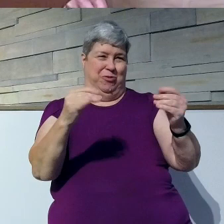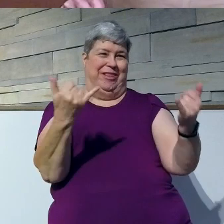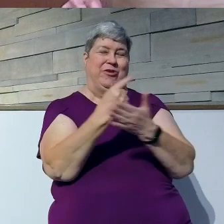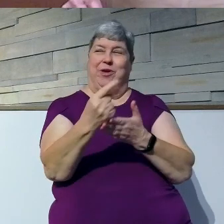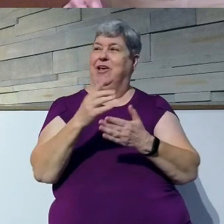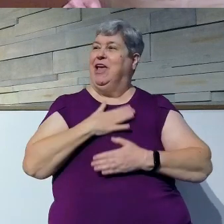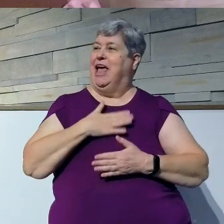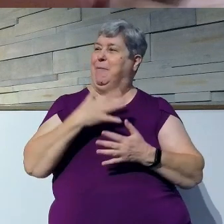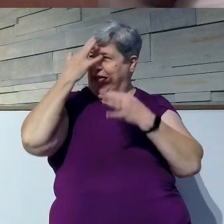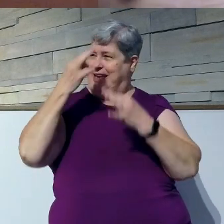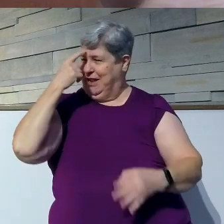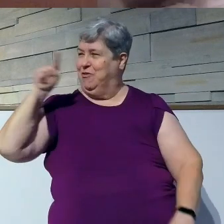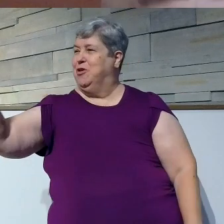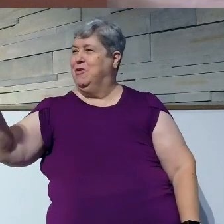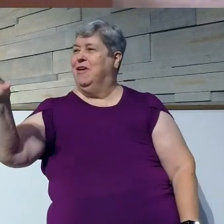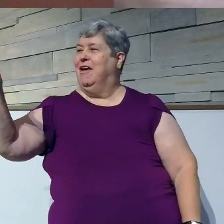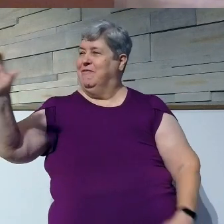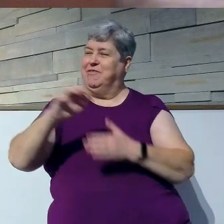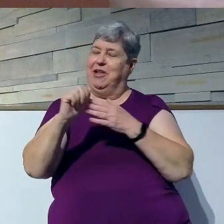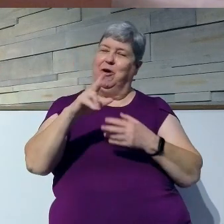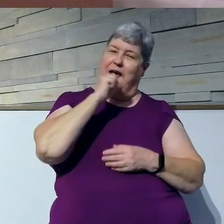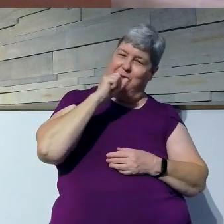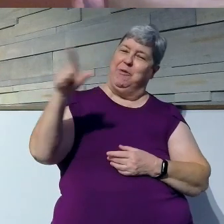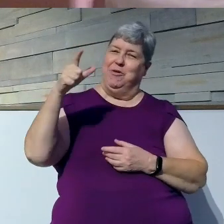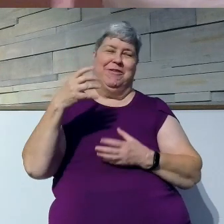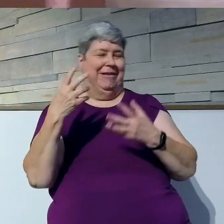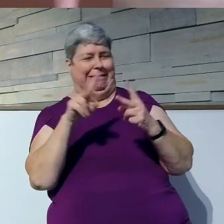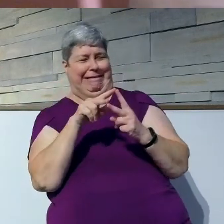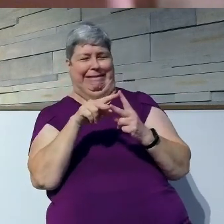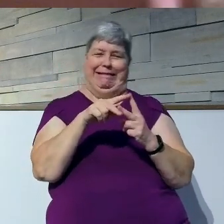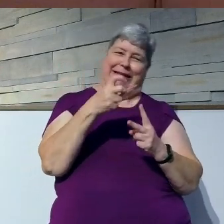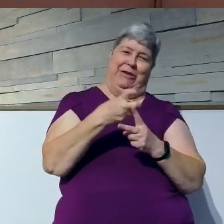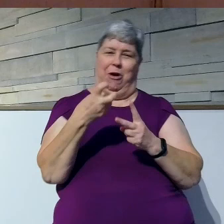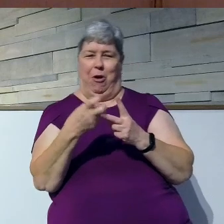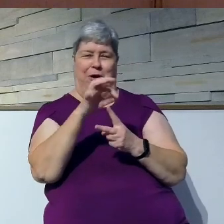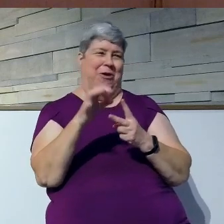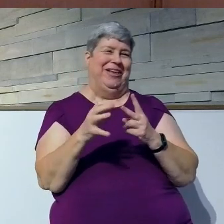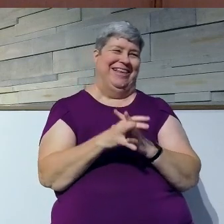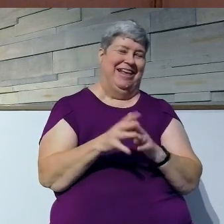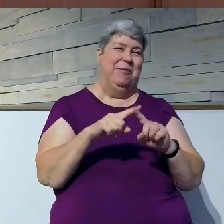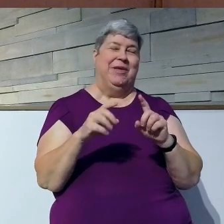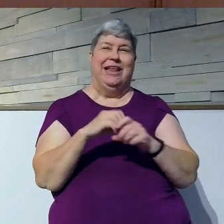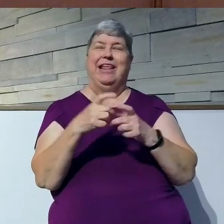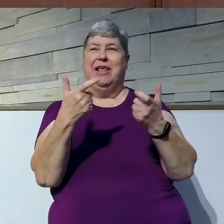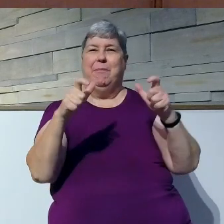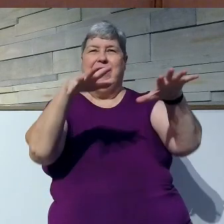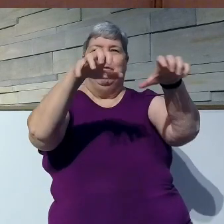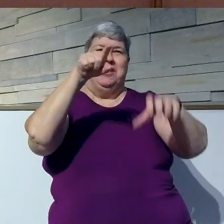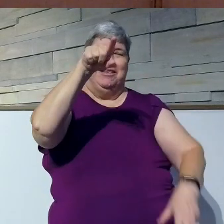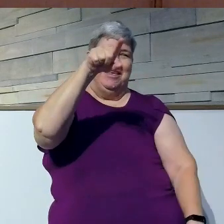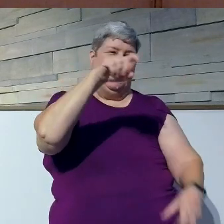you glad that I made that choice for you? $500 or ice cream? Yeah, that's a tough one right there. I understand that. It's in the big freeze